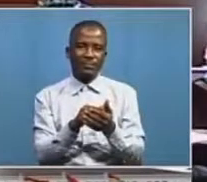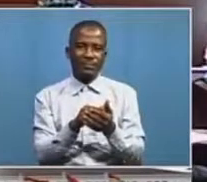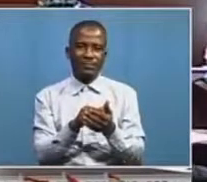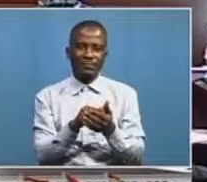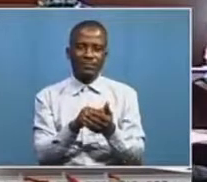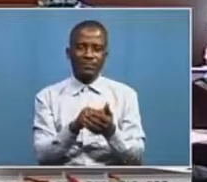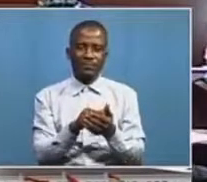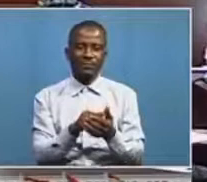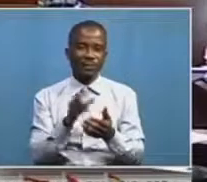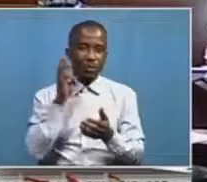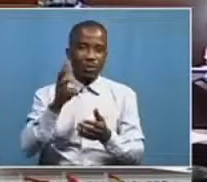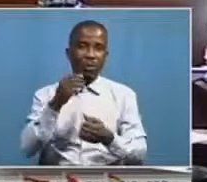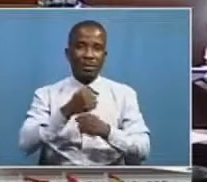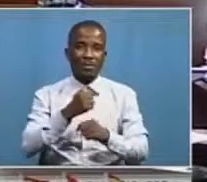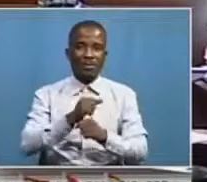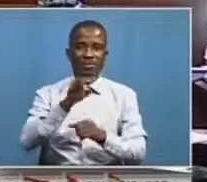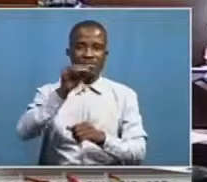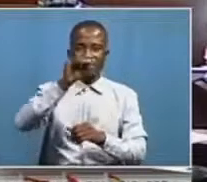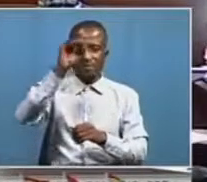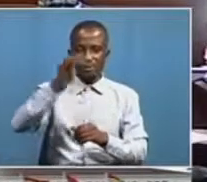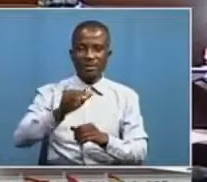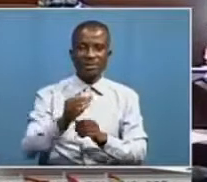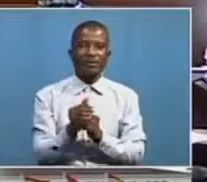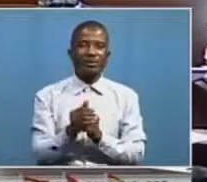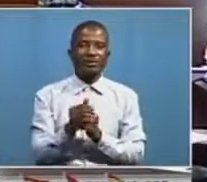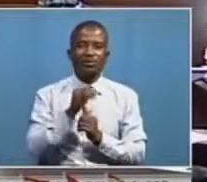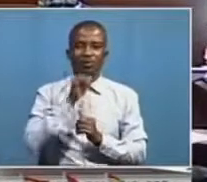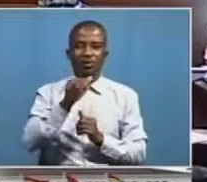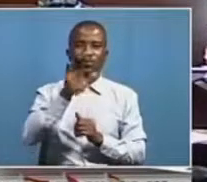respondent would amount to 50% and not the